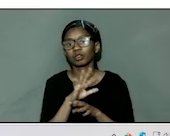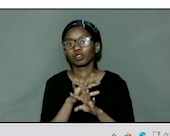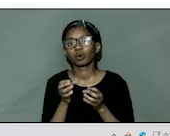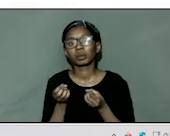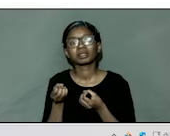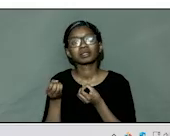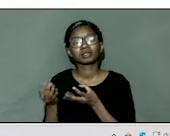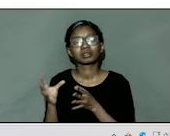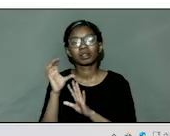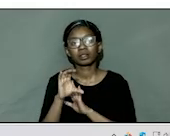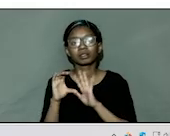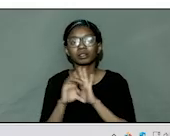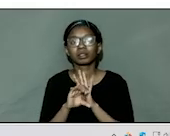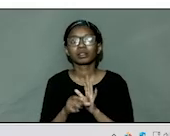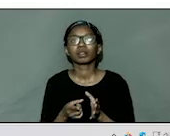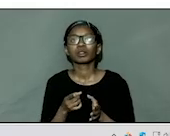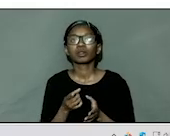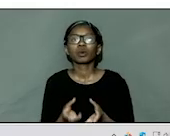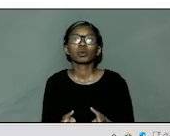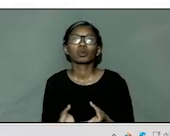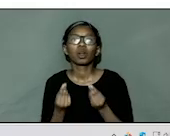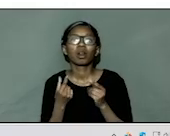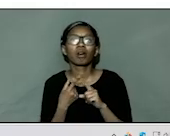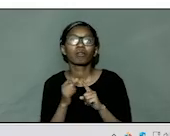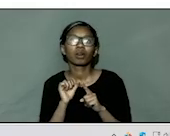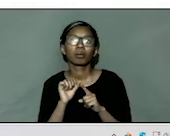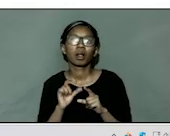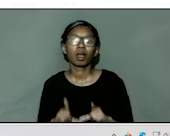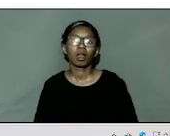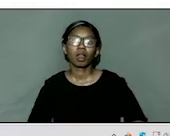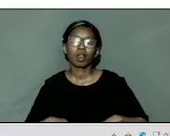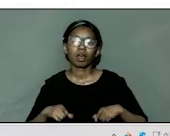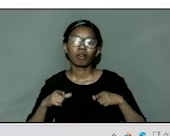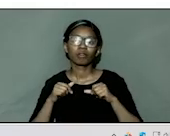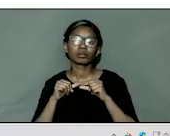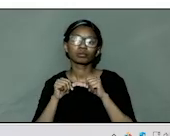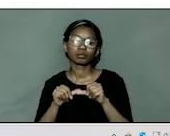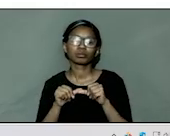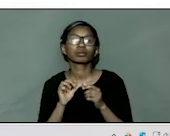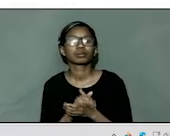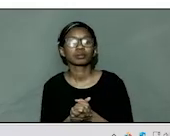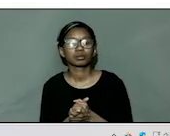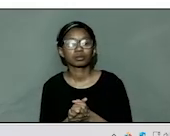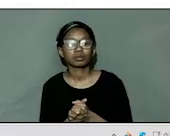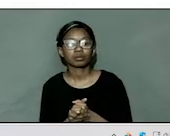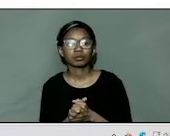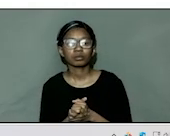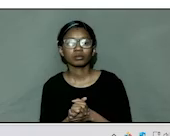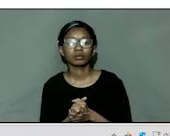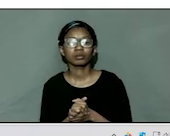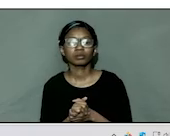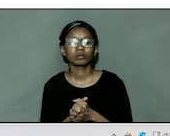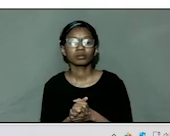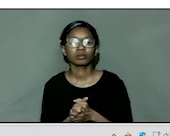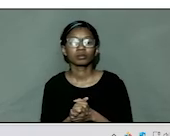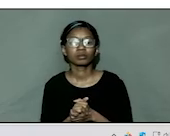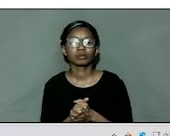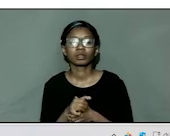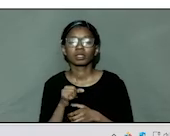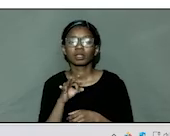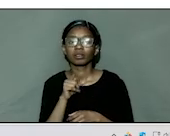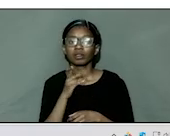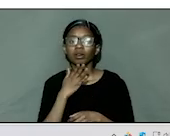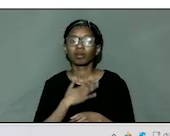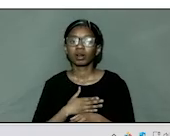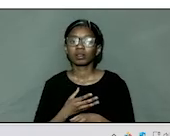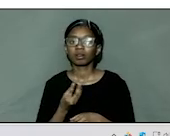characteristic that you acquire throughout your lifetime. You want that child, with 6 packs and